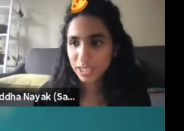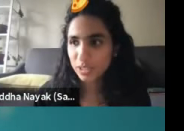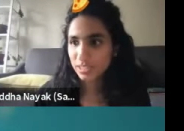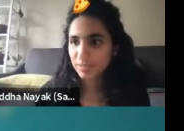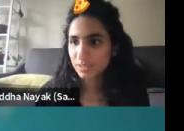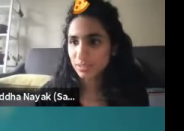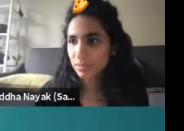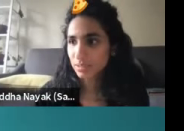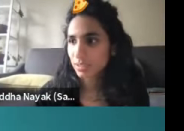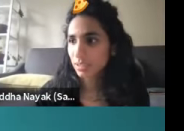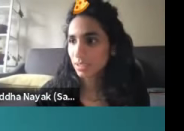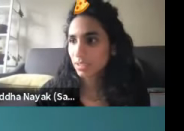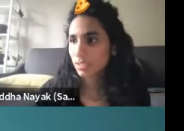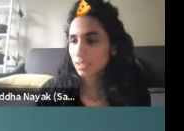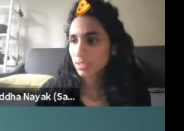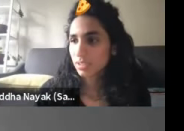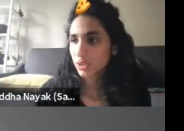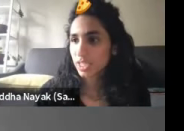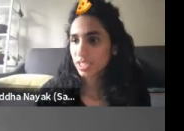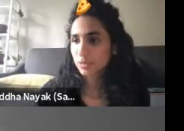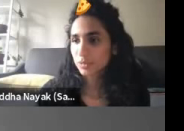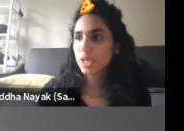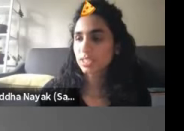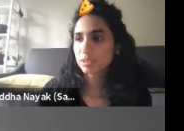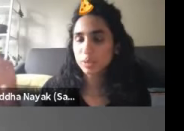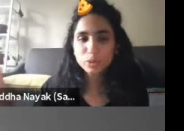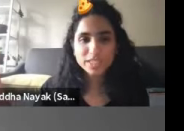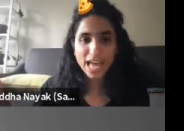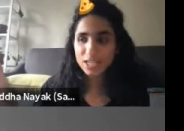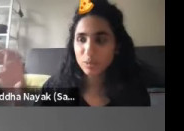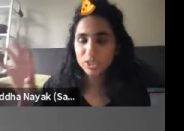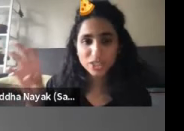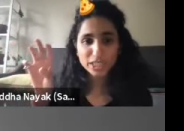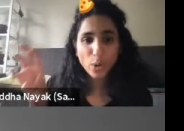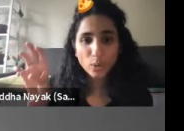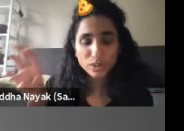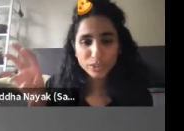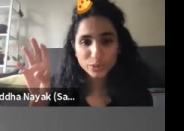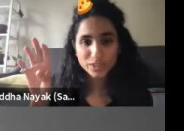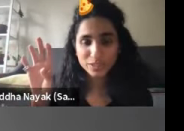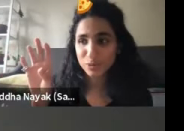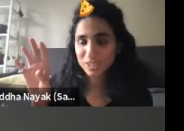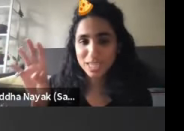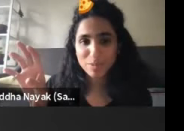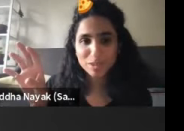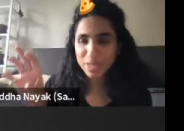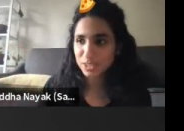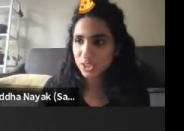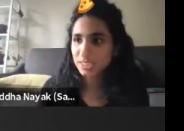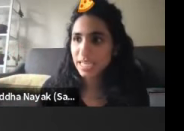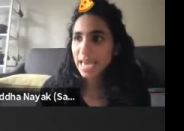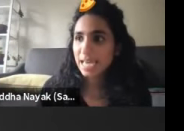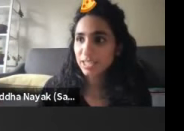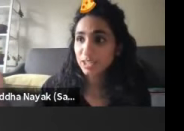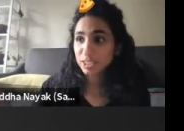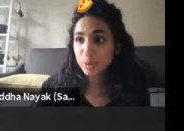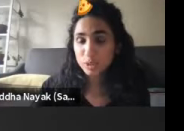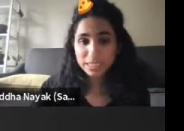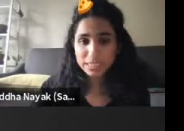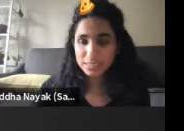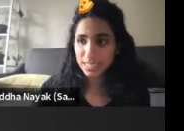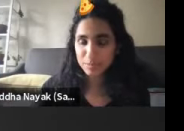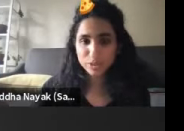at the molecular level. So here I'm zooming on this blue sac, which actually holds those chemical messengers. And there are